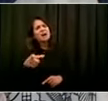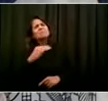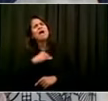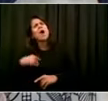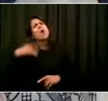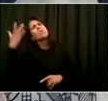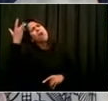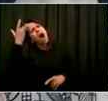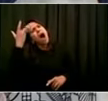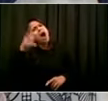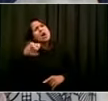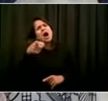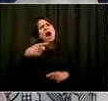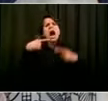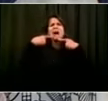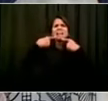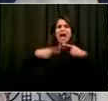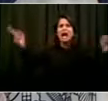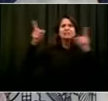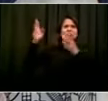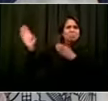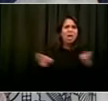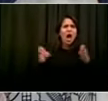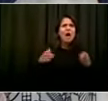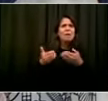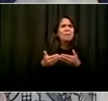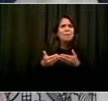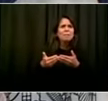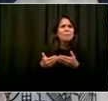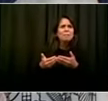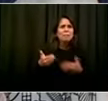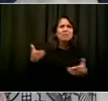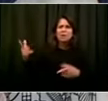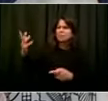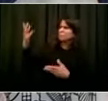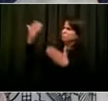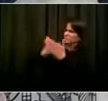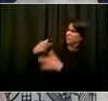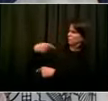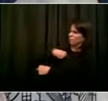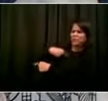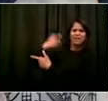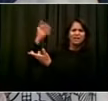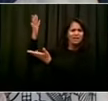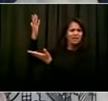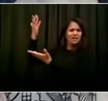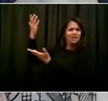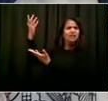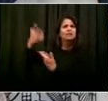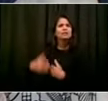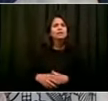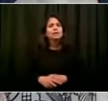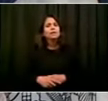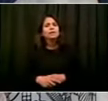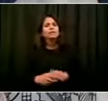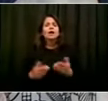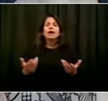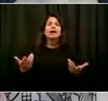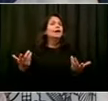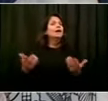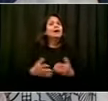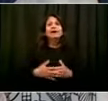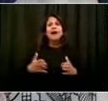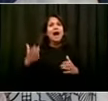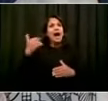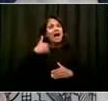an accurate assumption on his part? It's very clear, and I spoke to it yesterday, Rich, that I have learned over these last 7